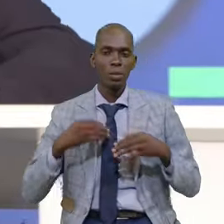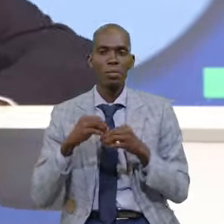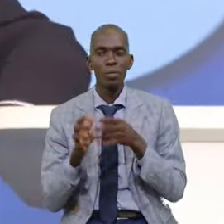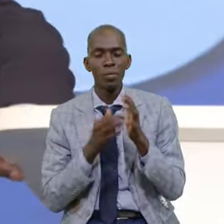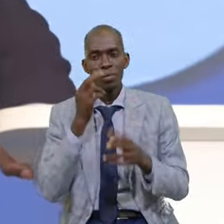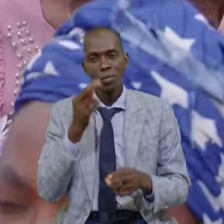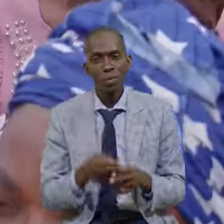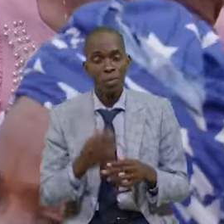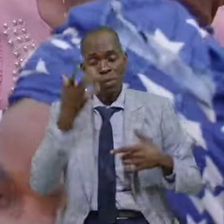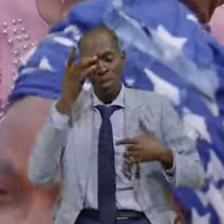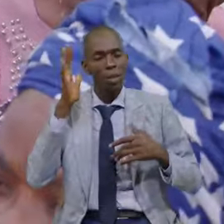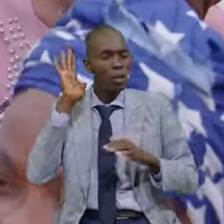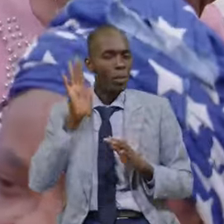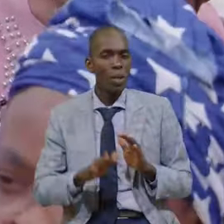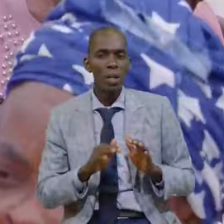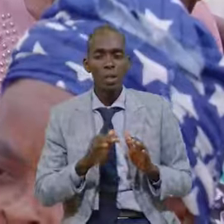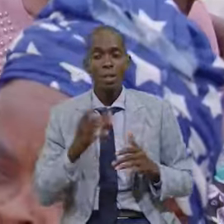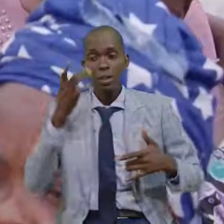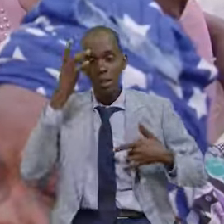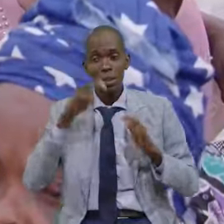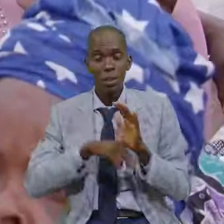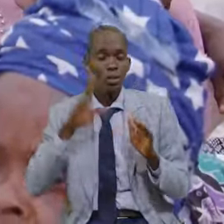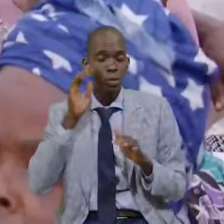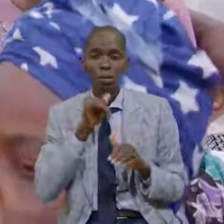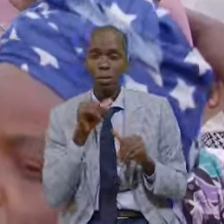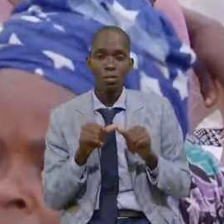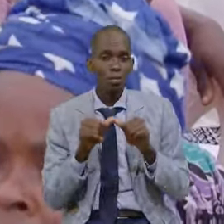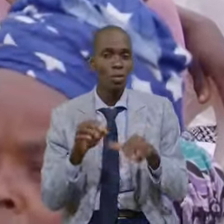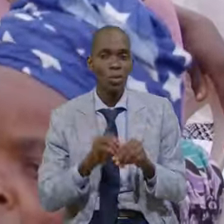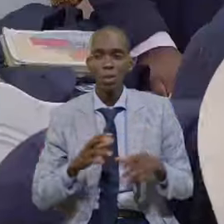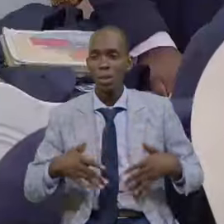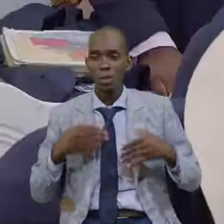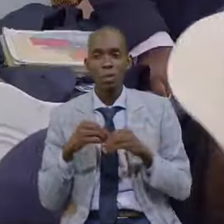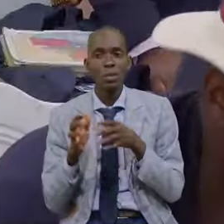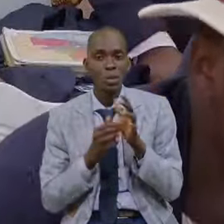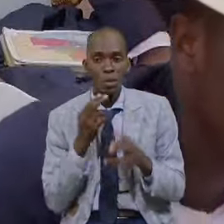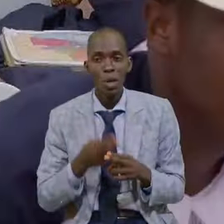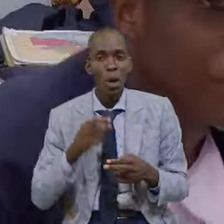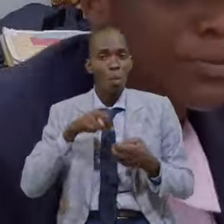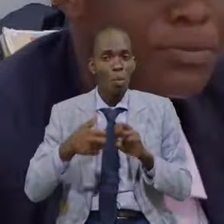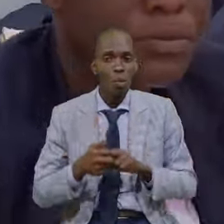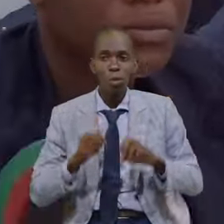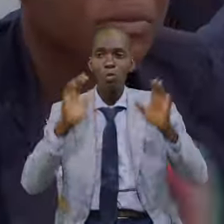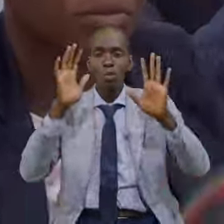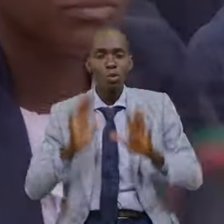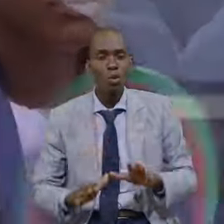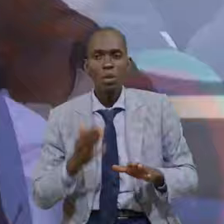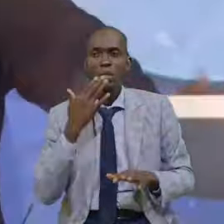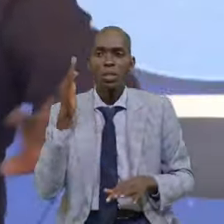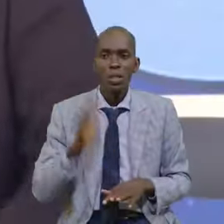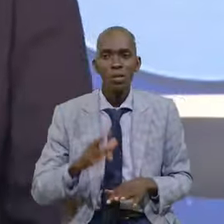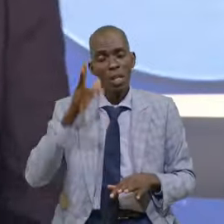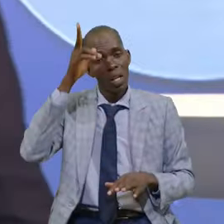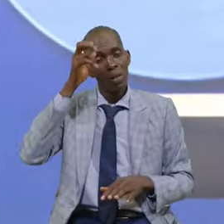will not reign in your life. Calamity will not reign in your life. Evil, the devil, will not reign in